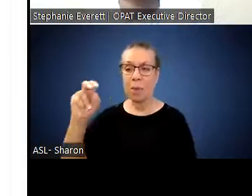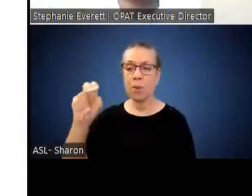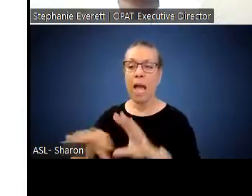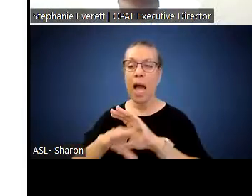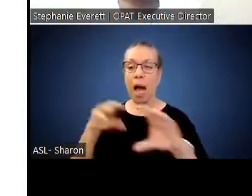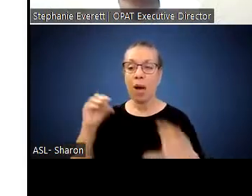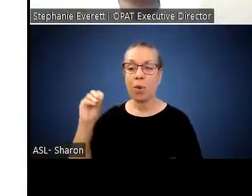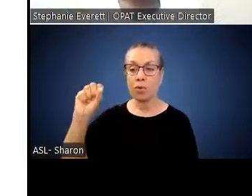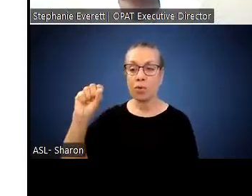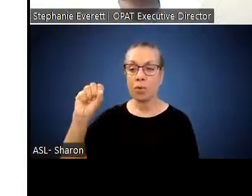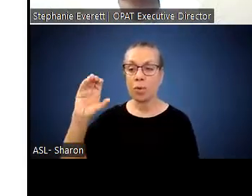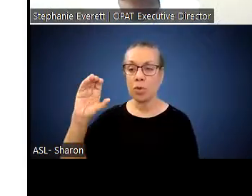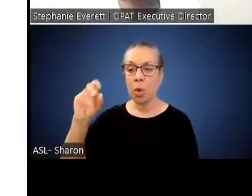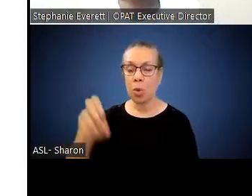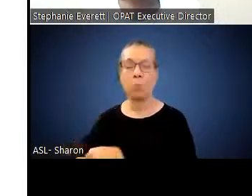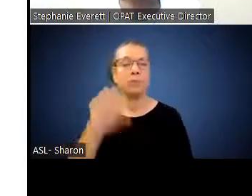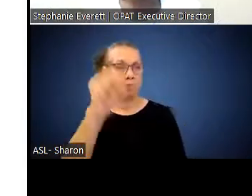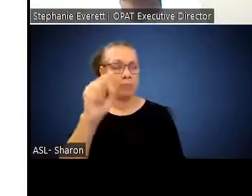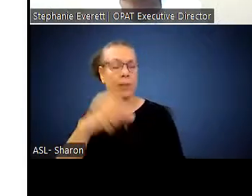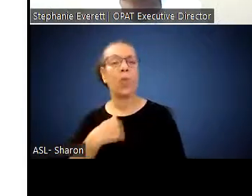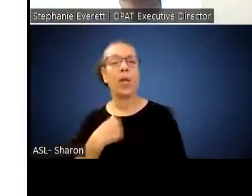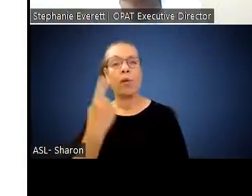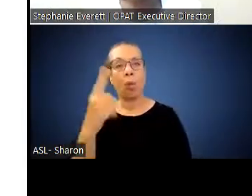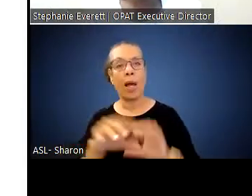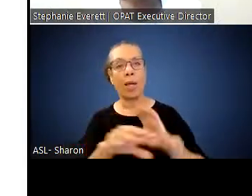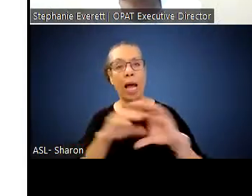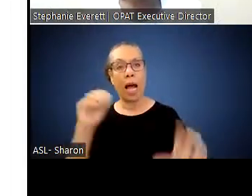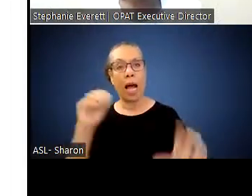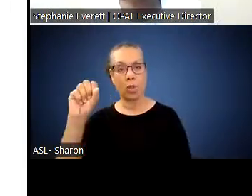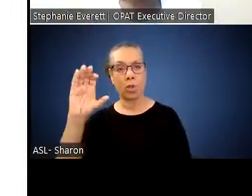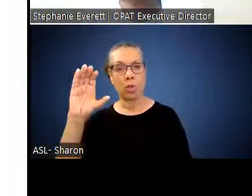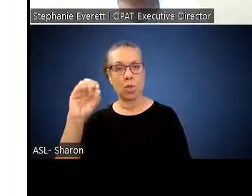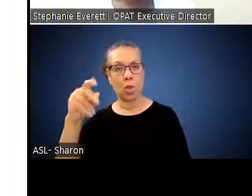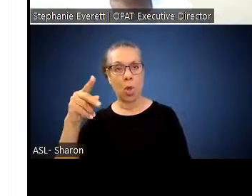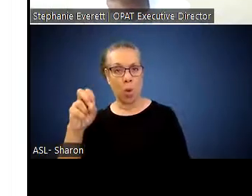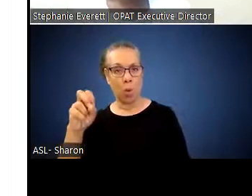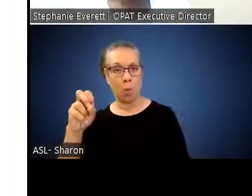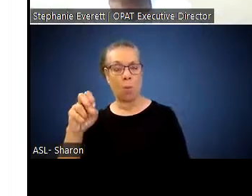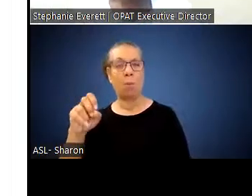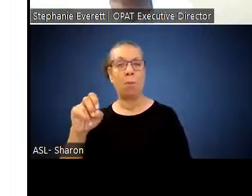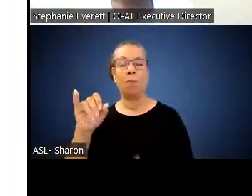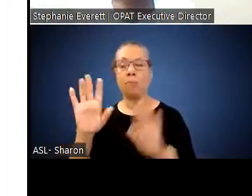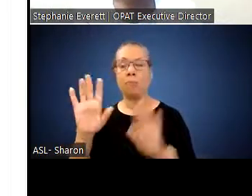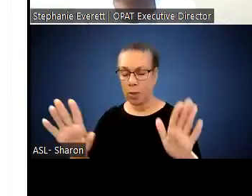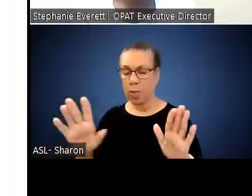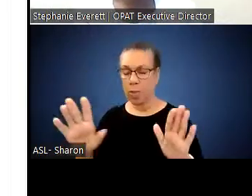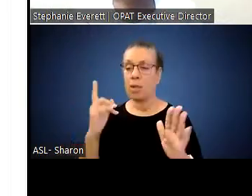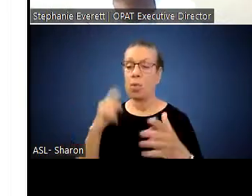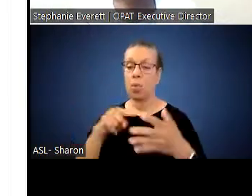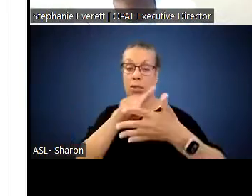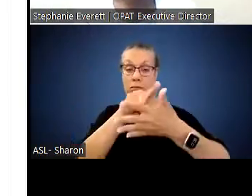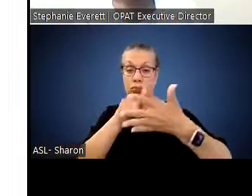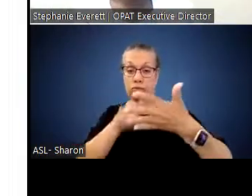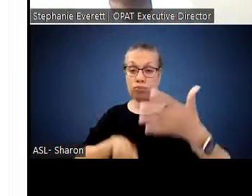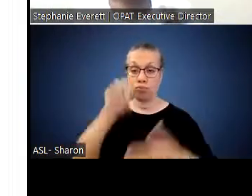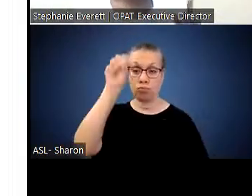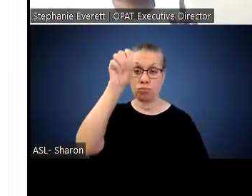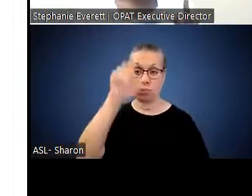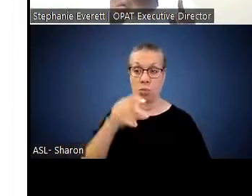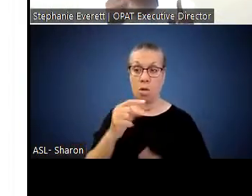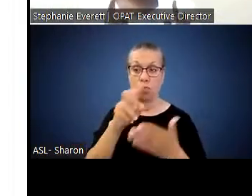Yes, so we have one that is out of scope. So that one was received. So the ones I just read to you are